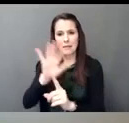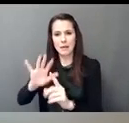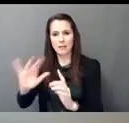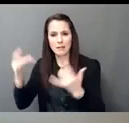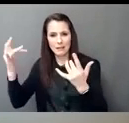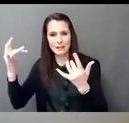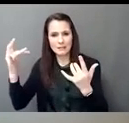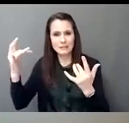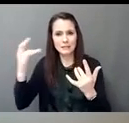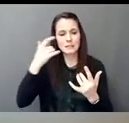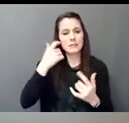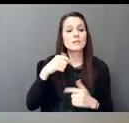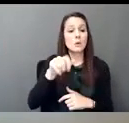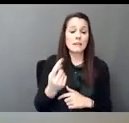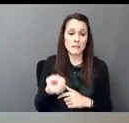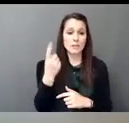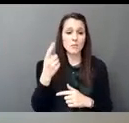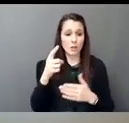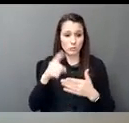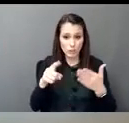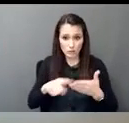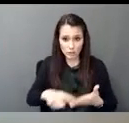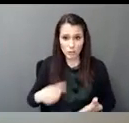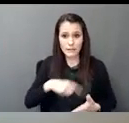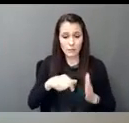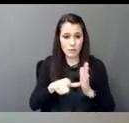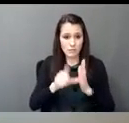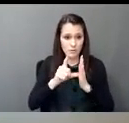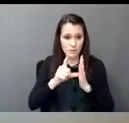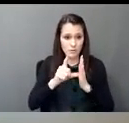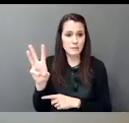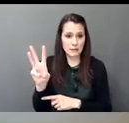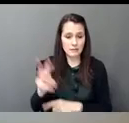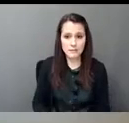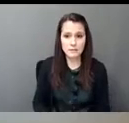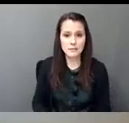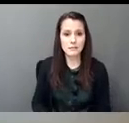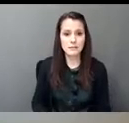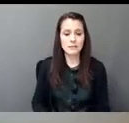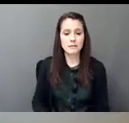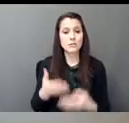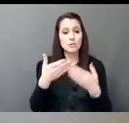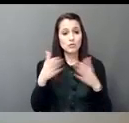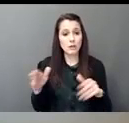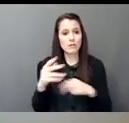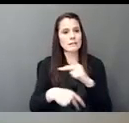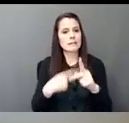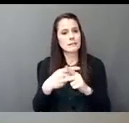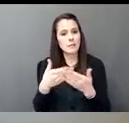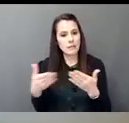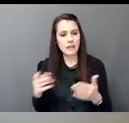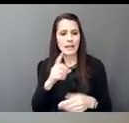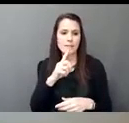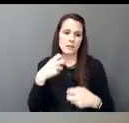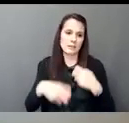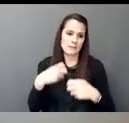the contrast checkpoints that we look at when we design websites. So in general, this type of thing is very difficult